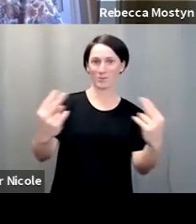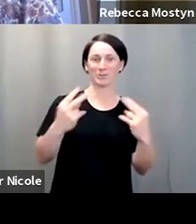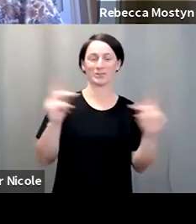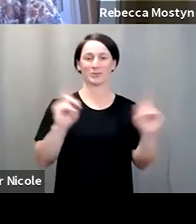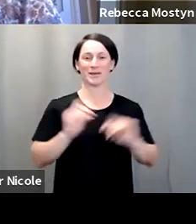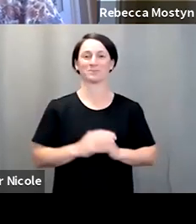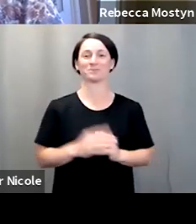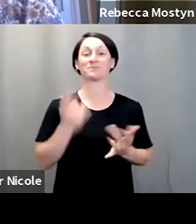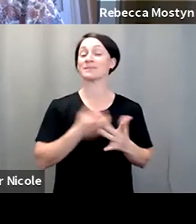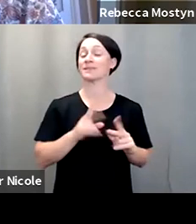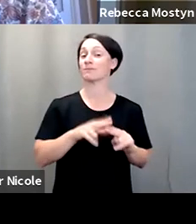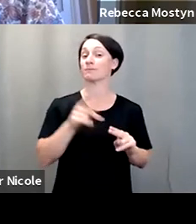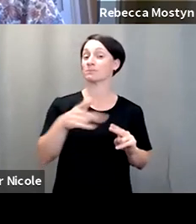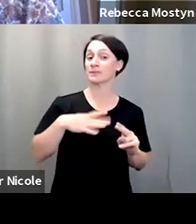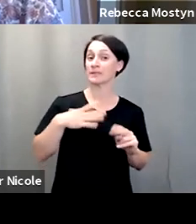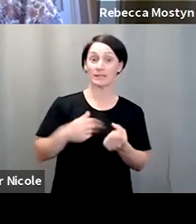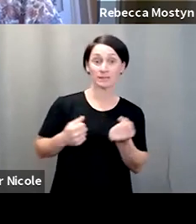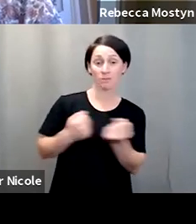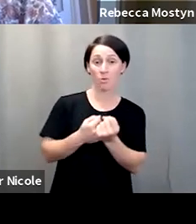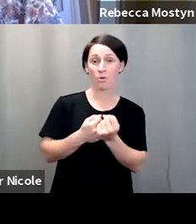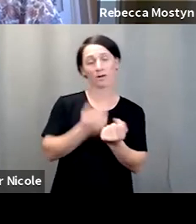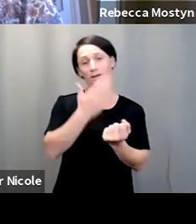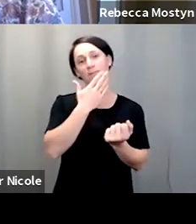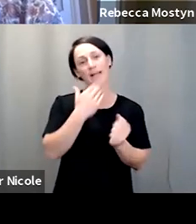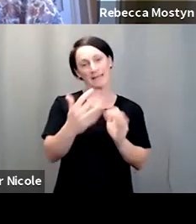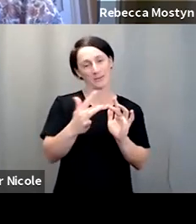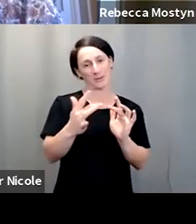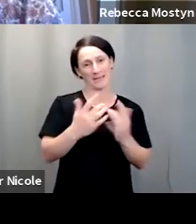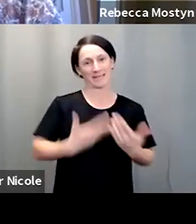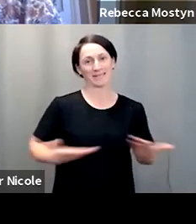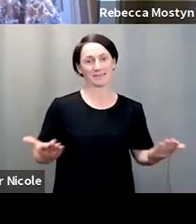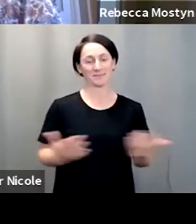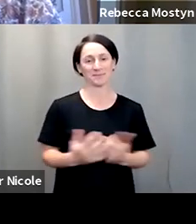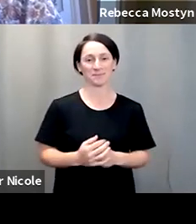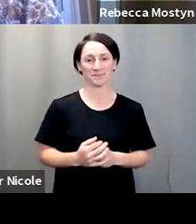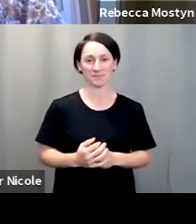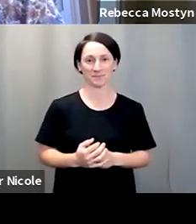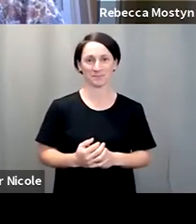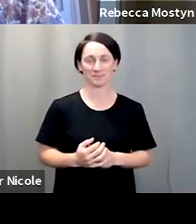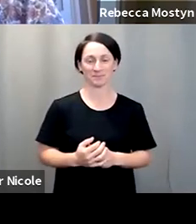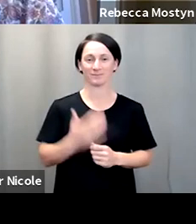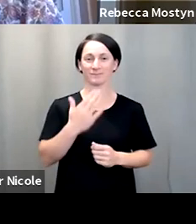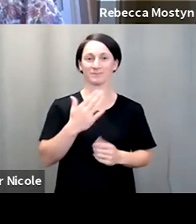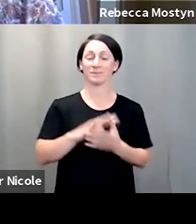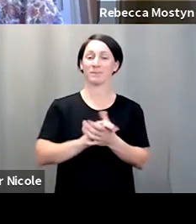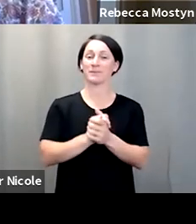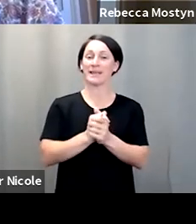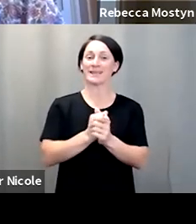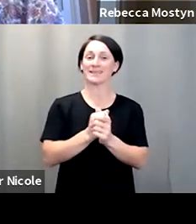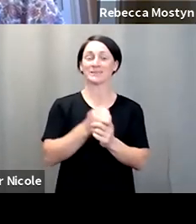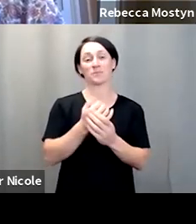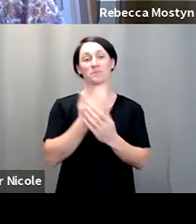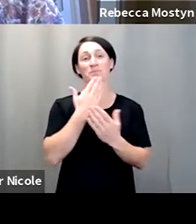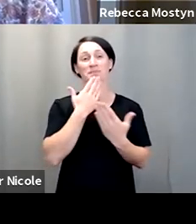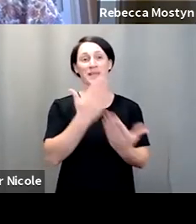there's anything we can do to assist you in any way, please don't hesitate to get in touch. And please join me in thanking